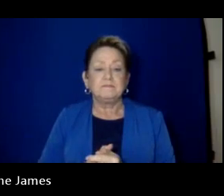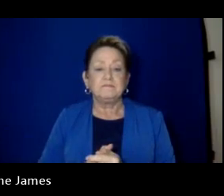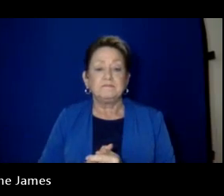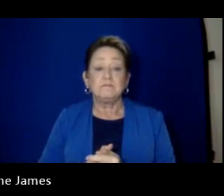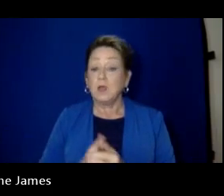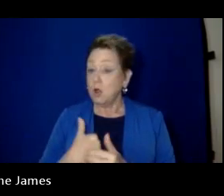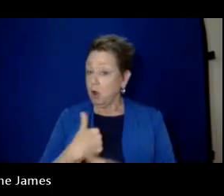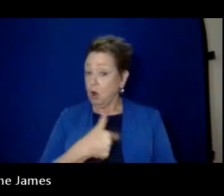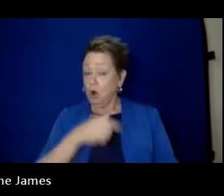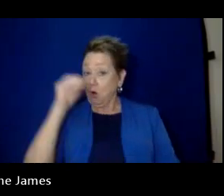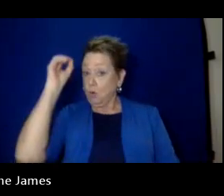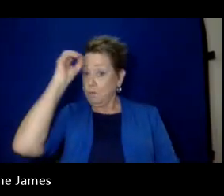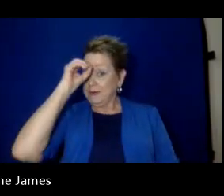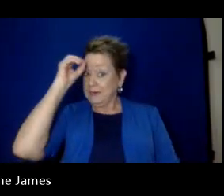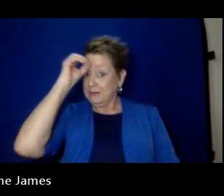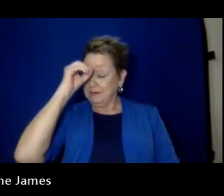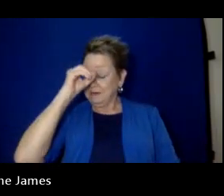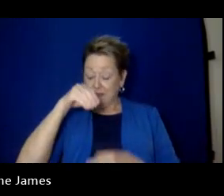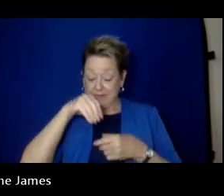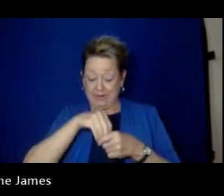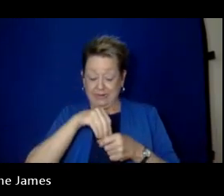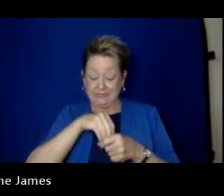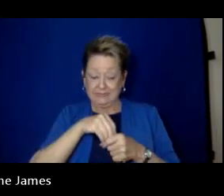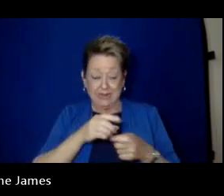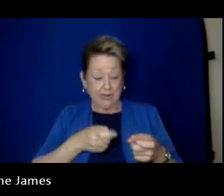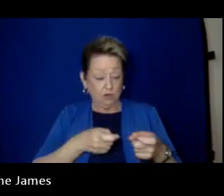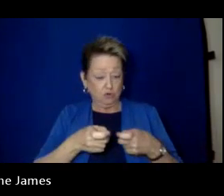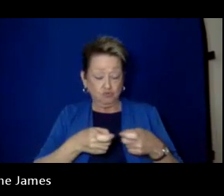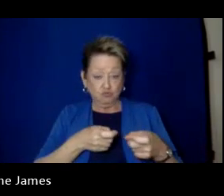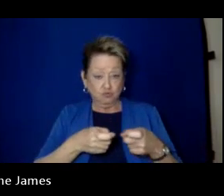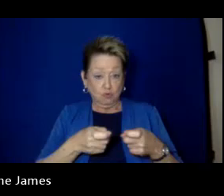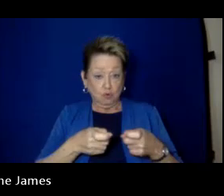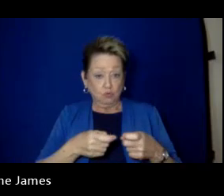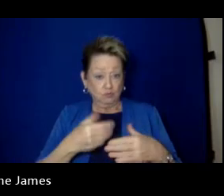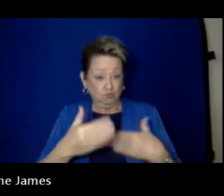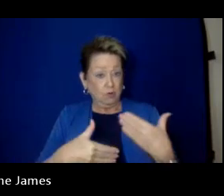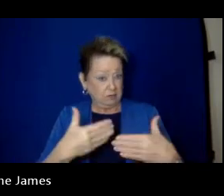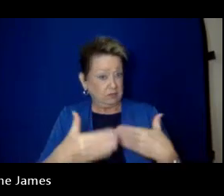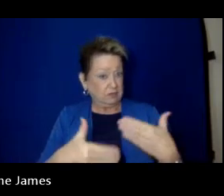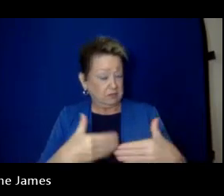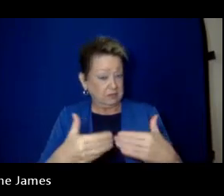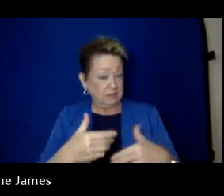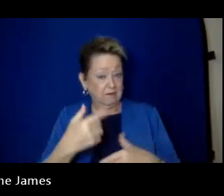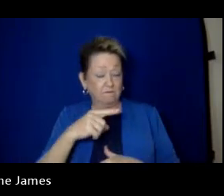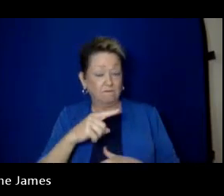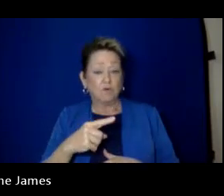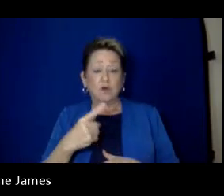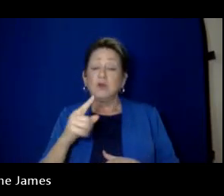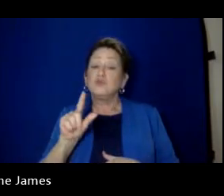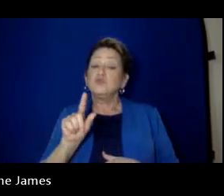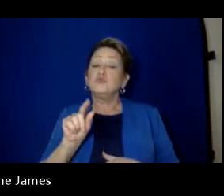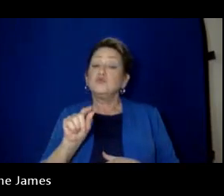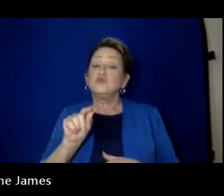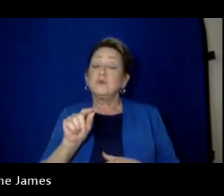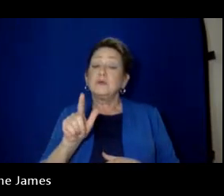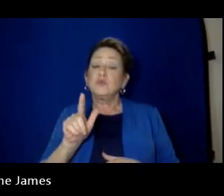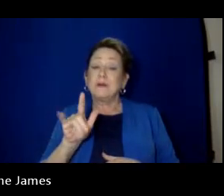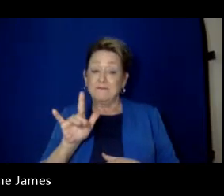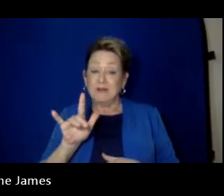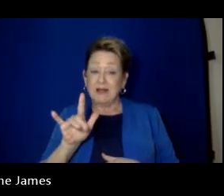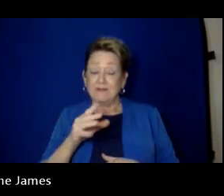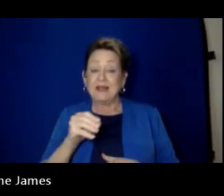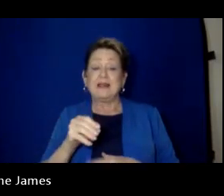In our opinion, the internal controls associated with the PRT FY25 annual physical inventory at